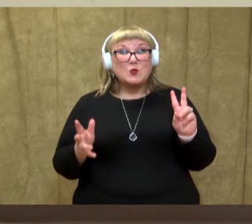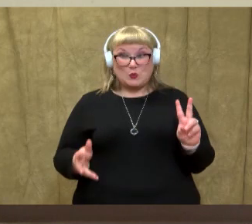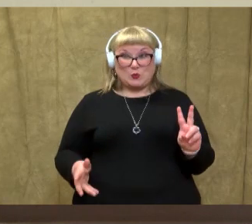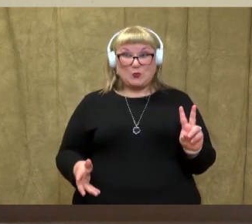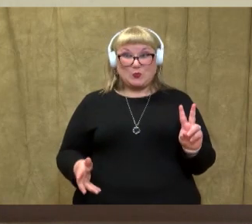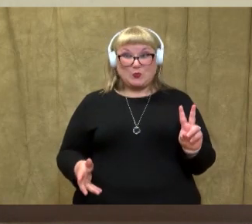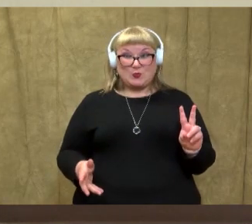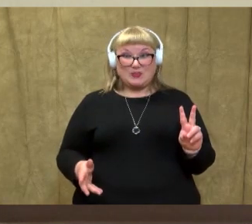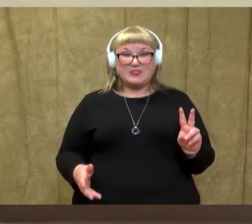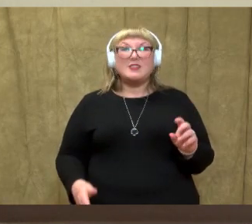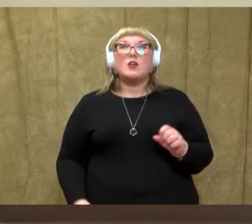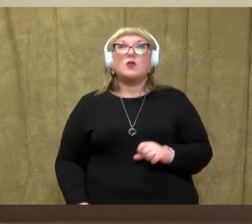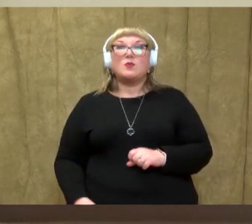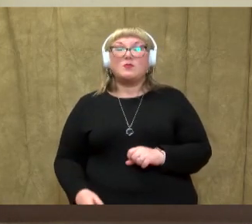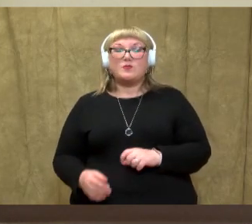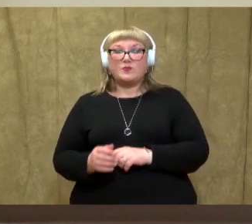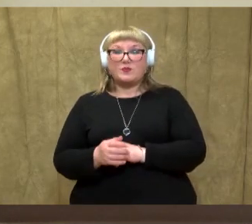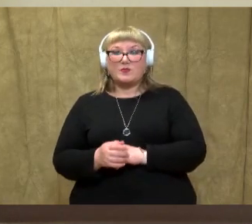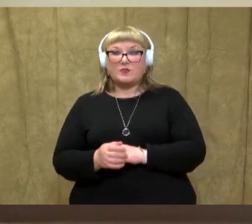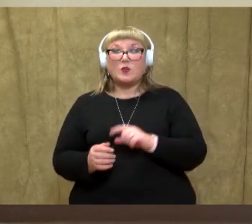2 more pepperonis.